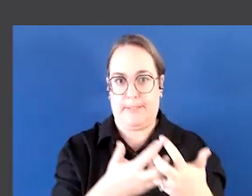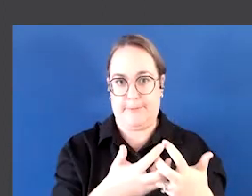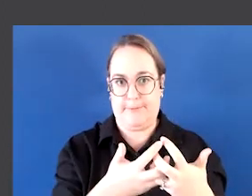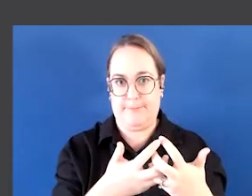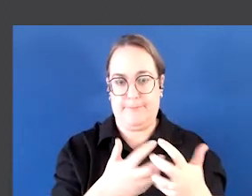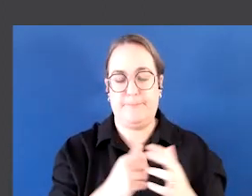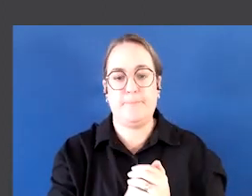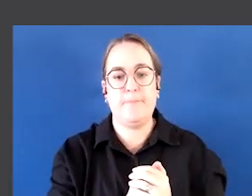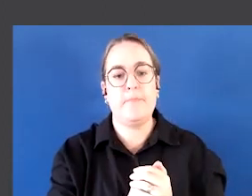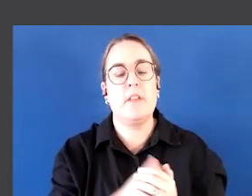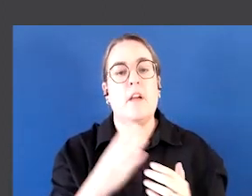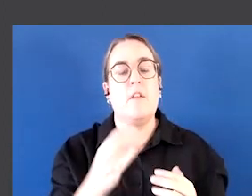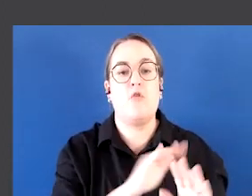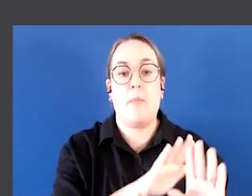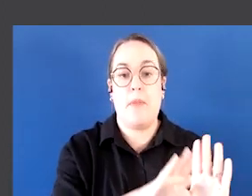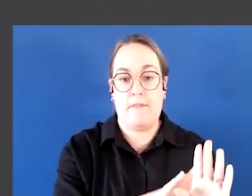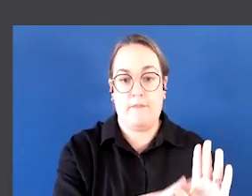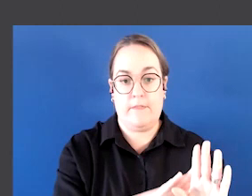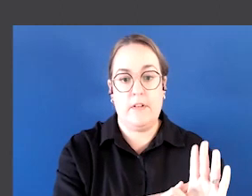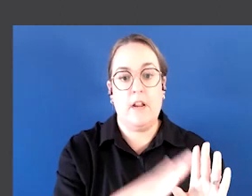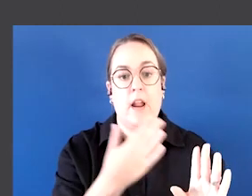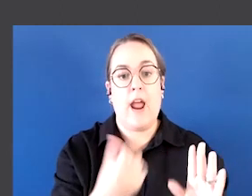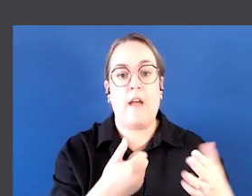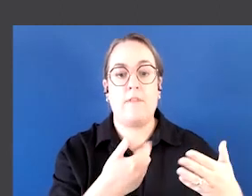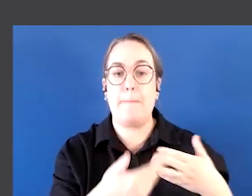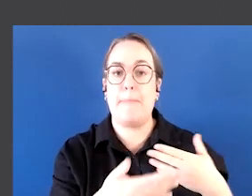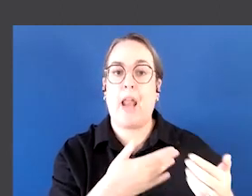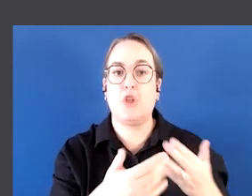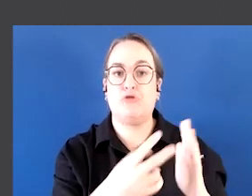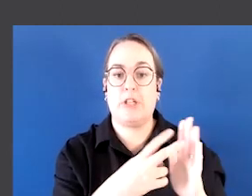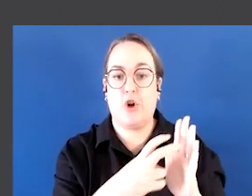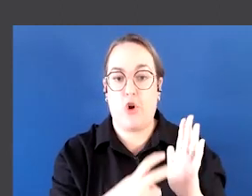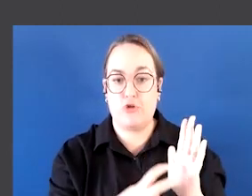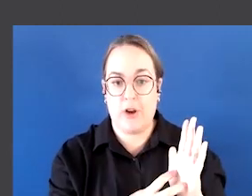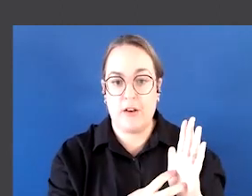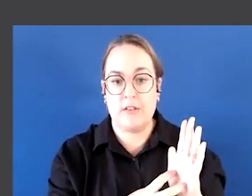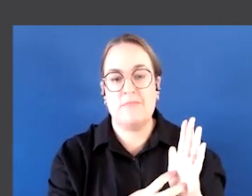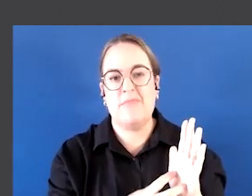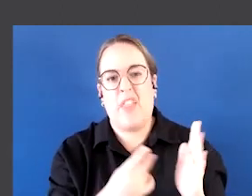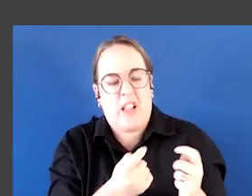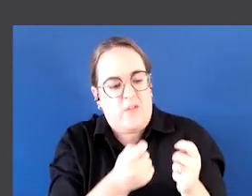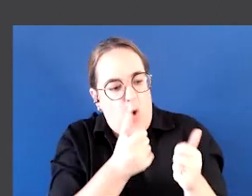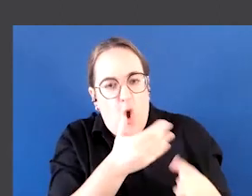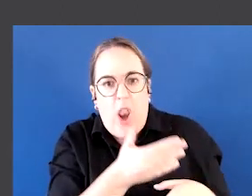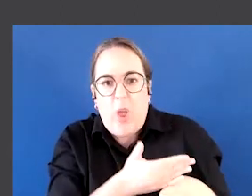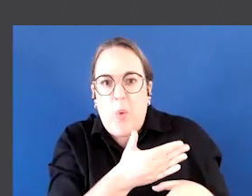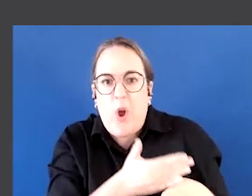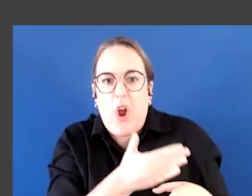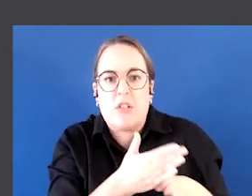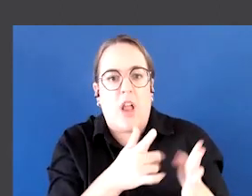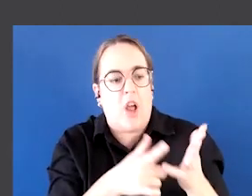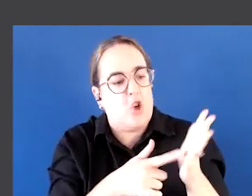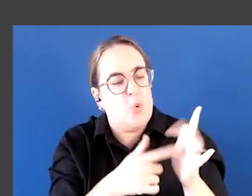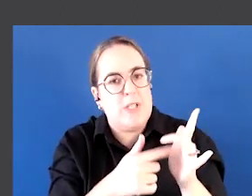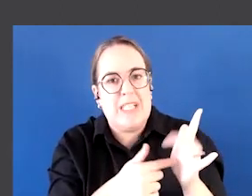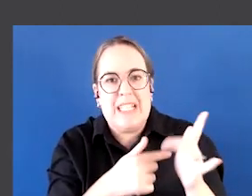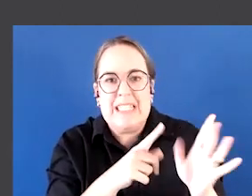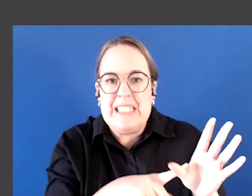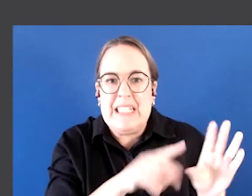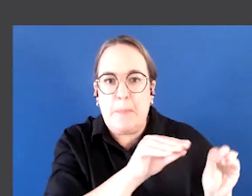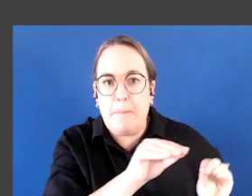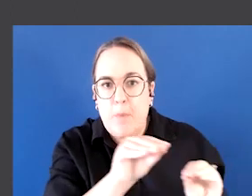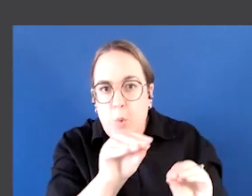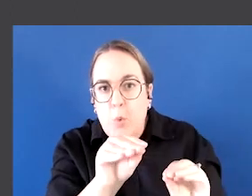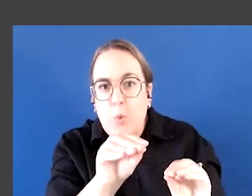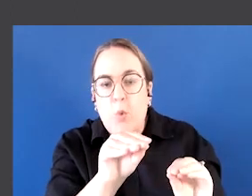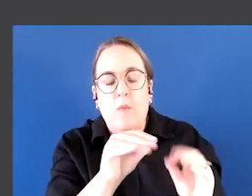delivered. But just briefly from left to right, our managing contractor model is used a lot for early works processes such